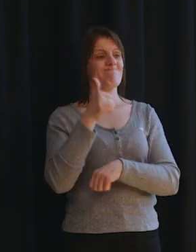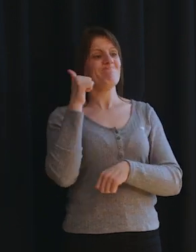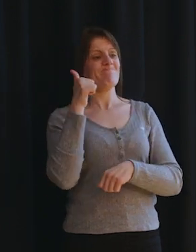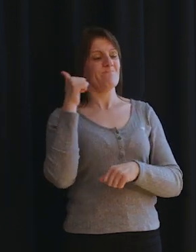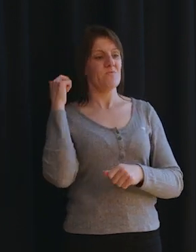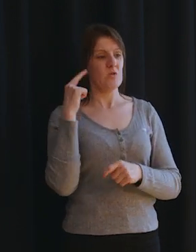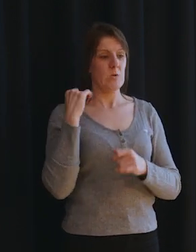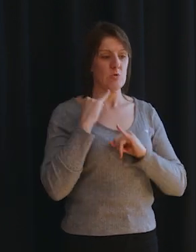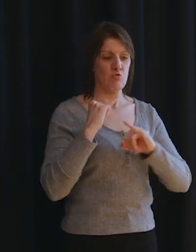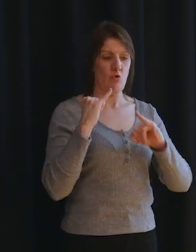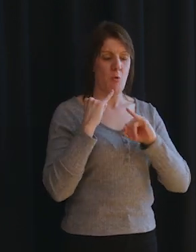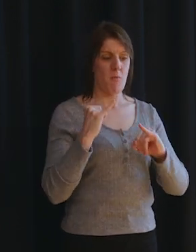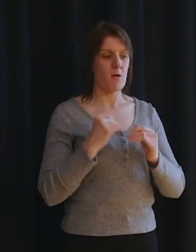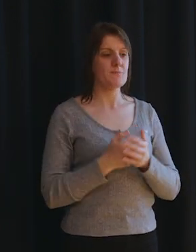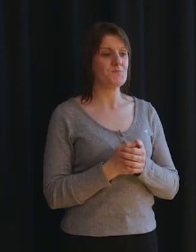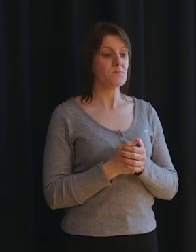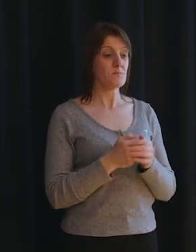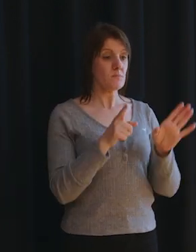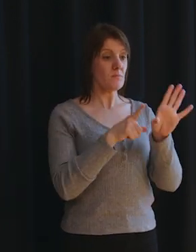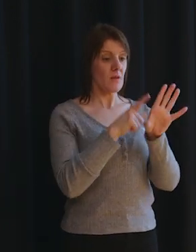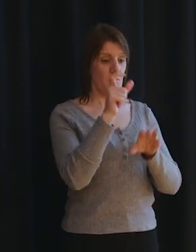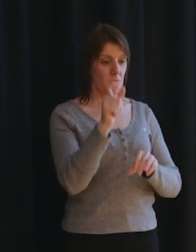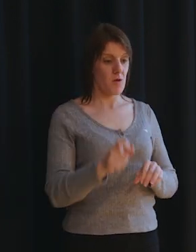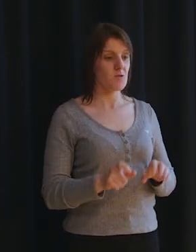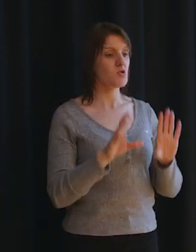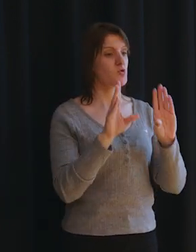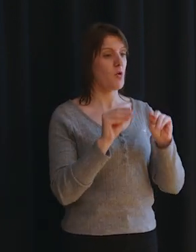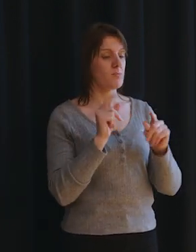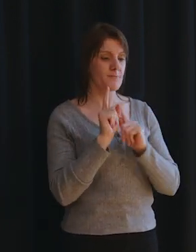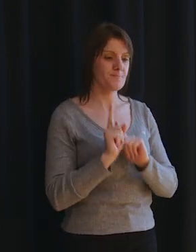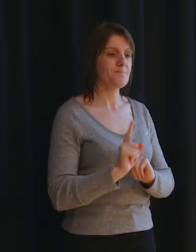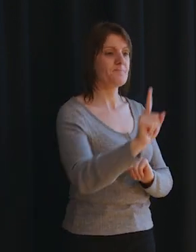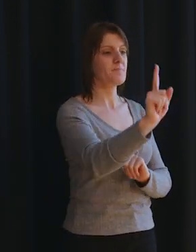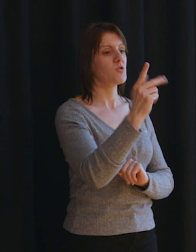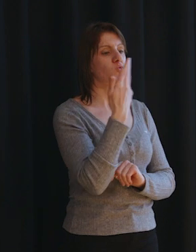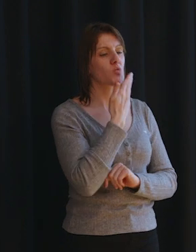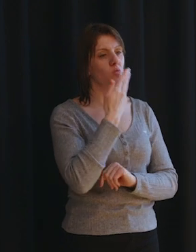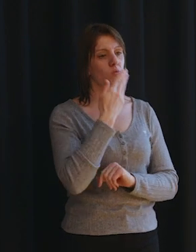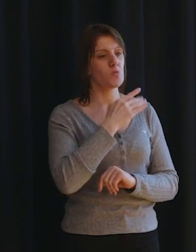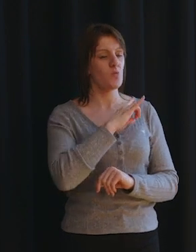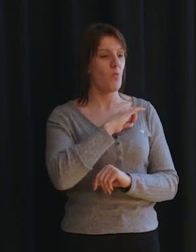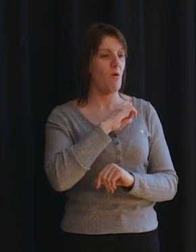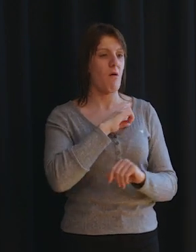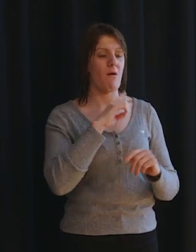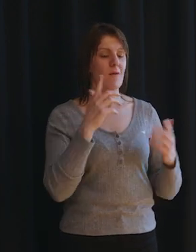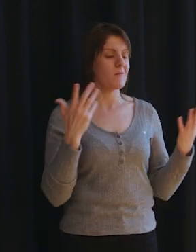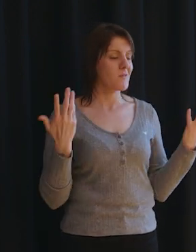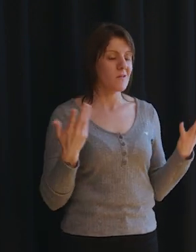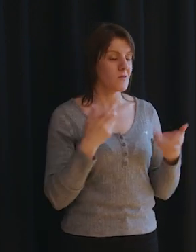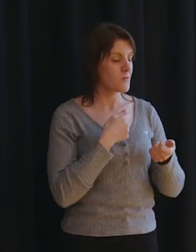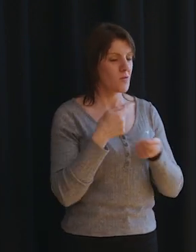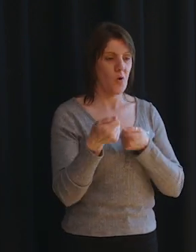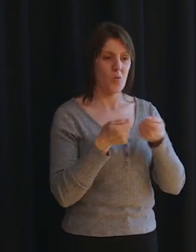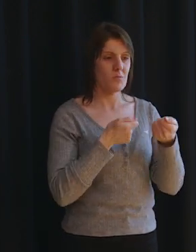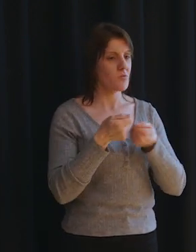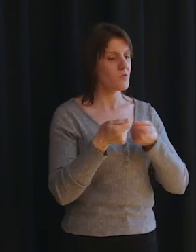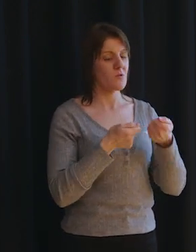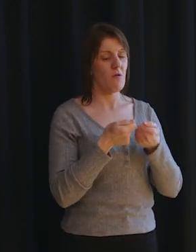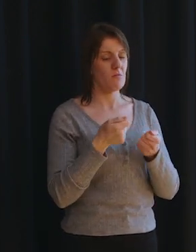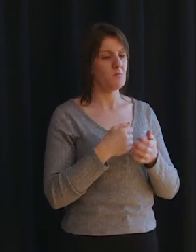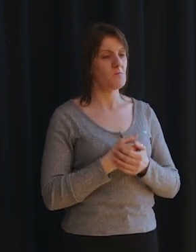well. This young person actually stopped going to school as well because they couldn't cope as